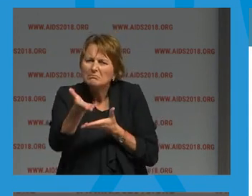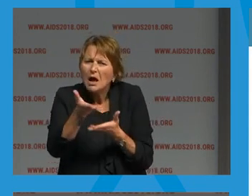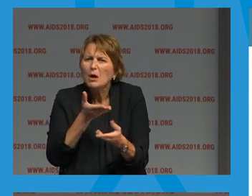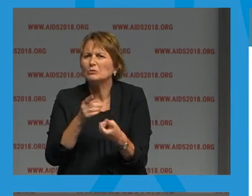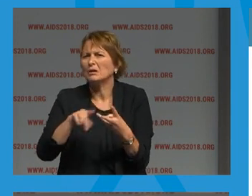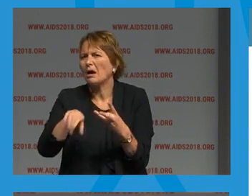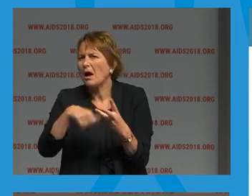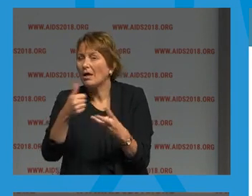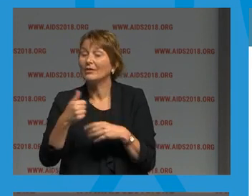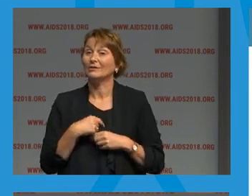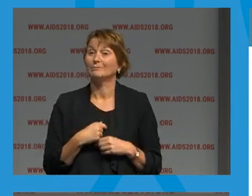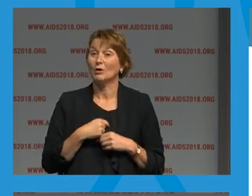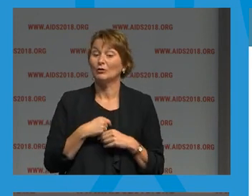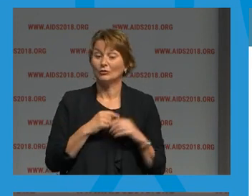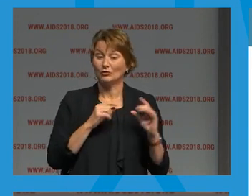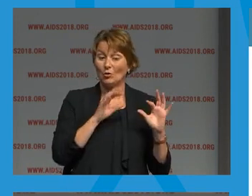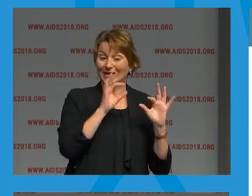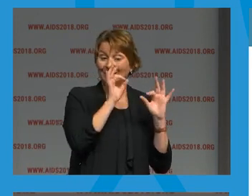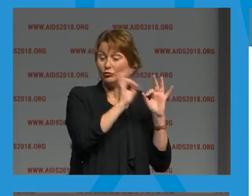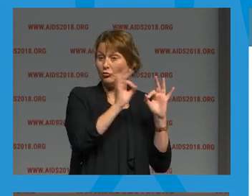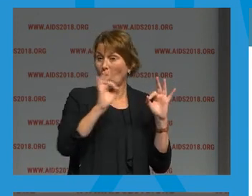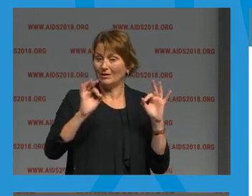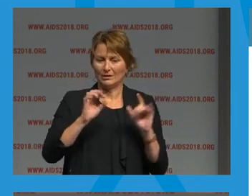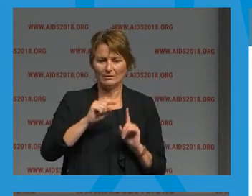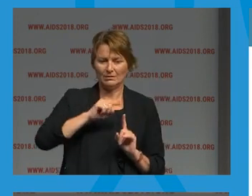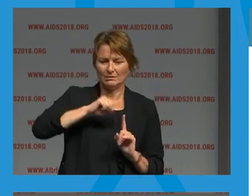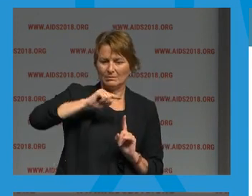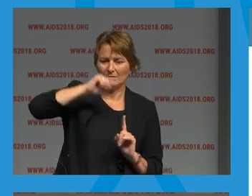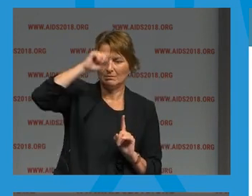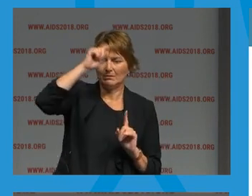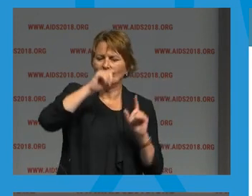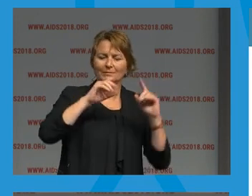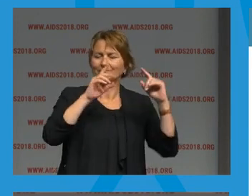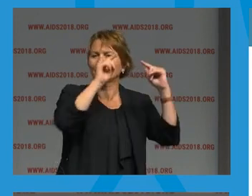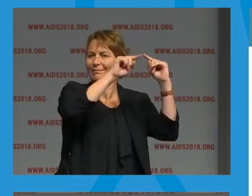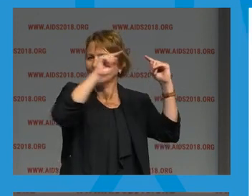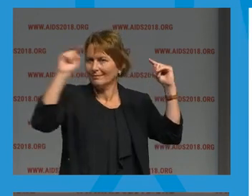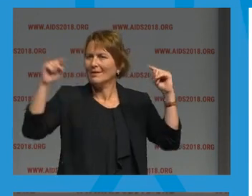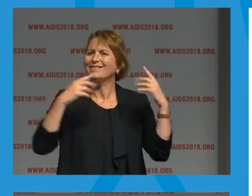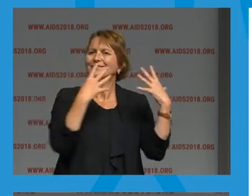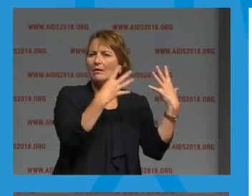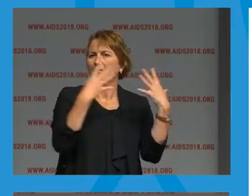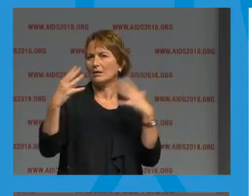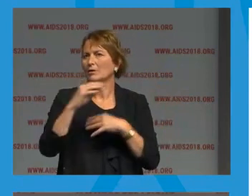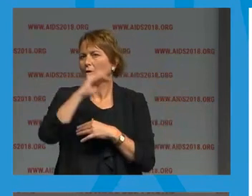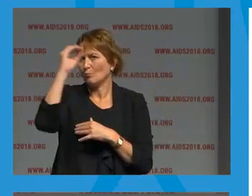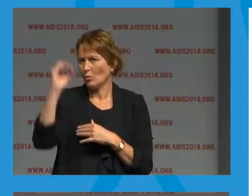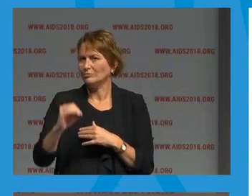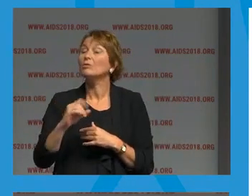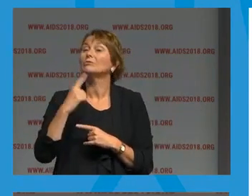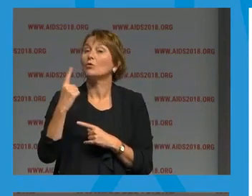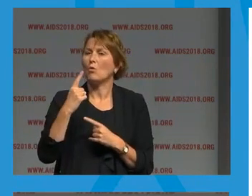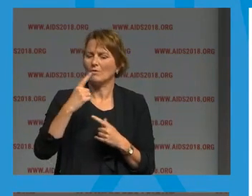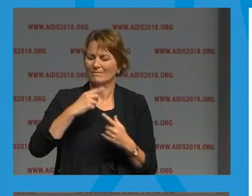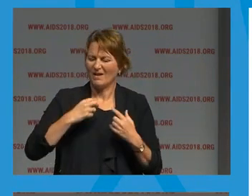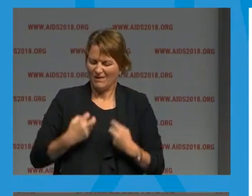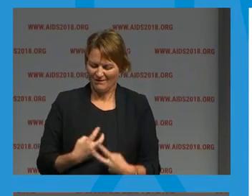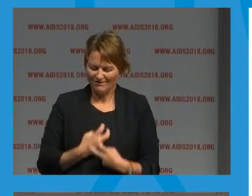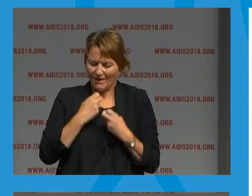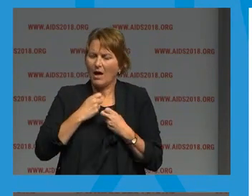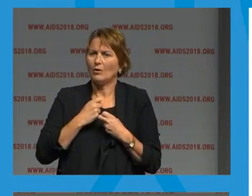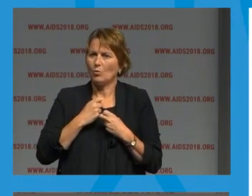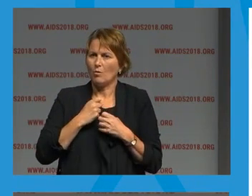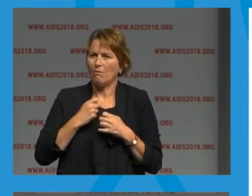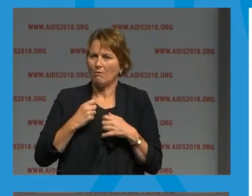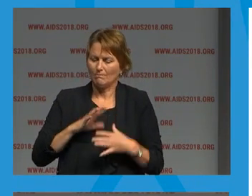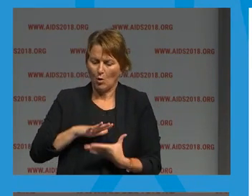line is at 90%, so we hold ourselves at pretty high levels of accountability for viral load suppression. But I think our question